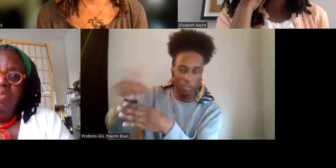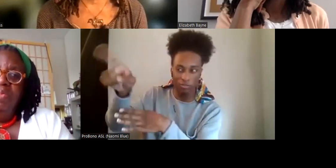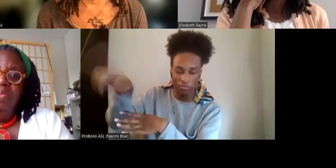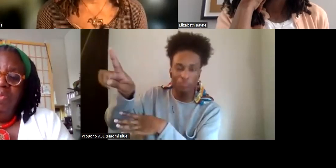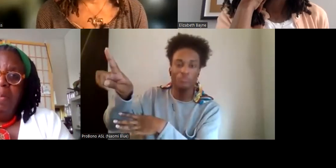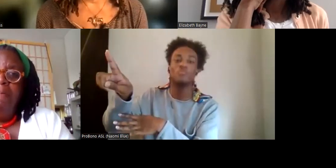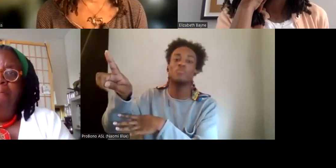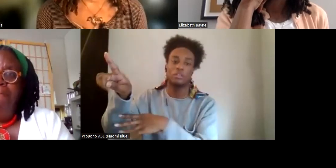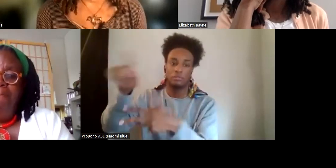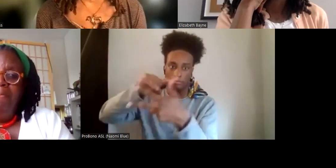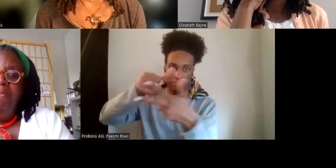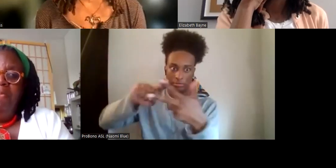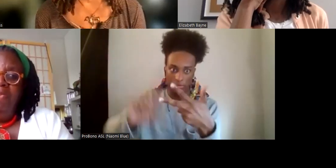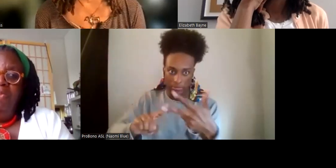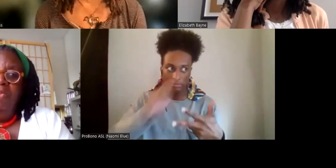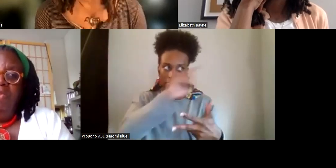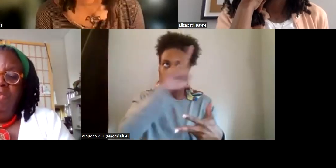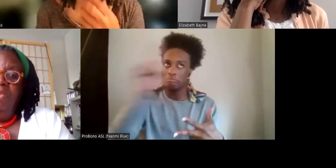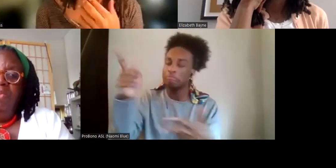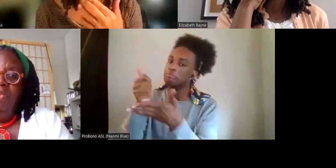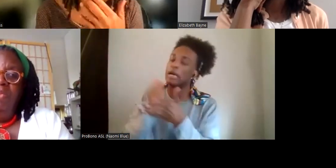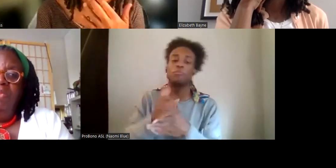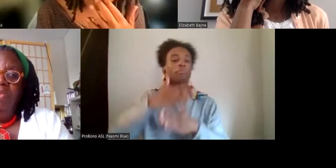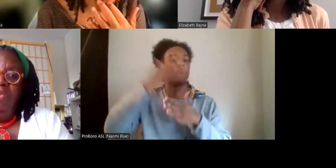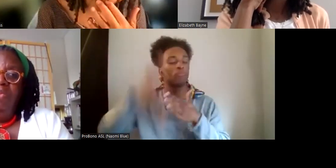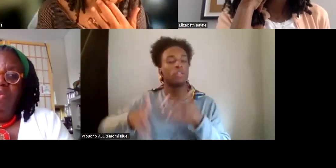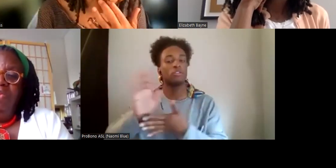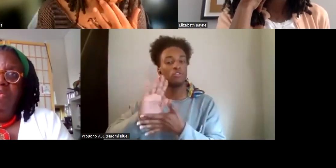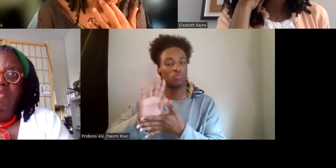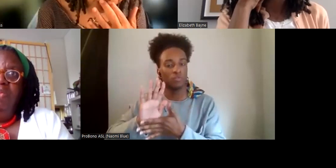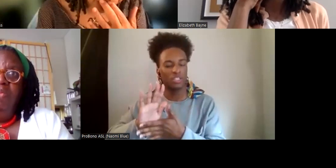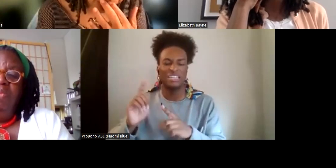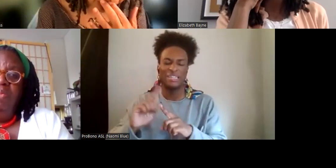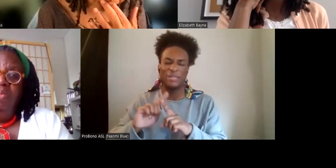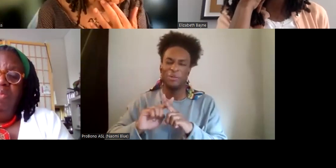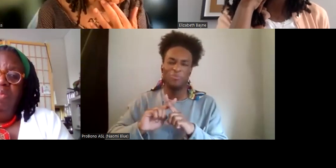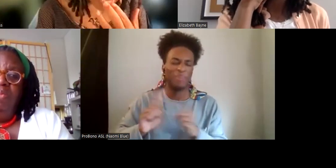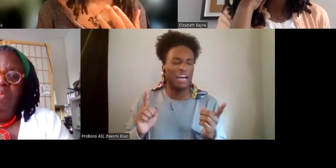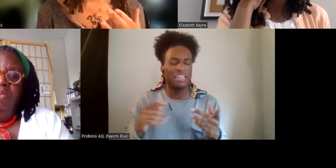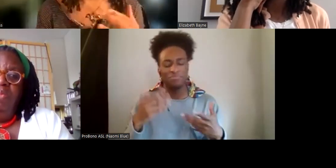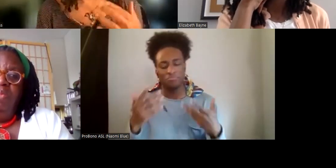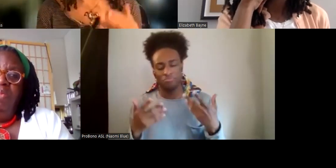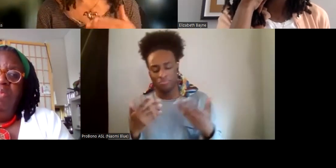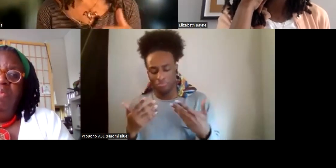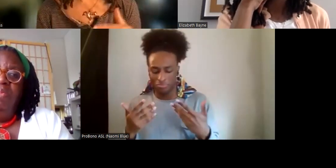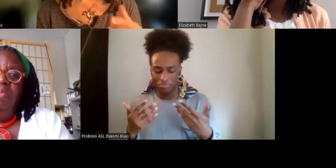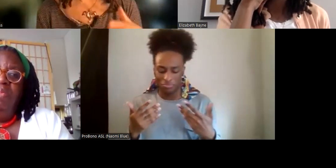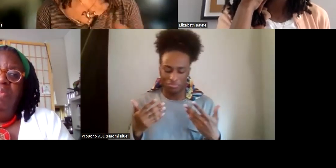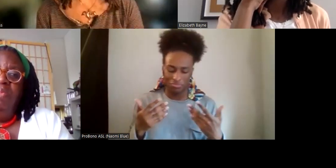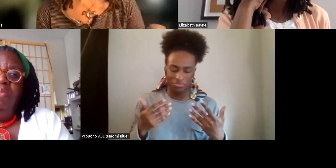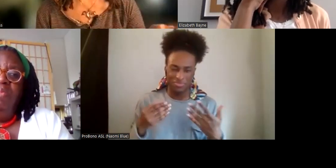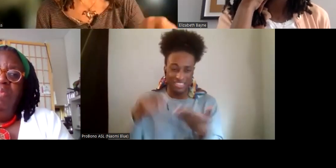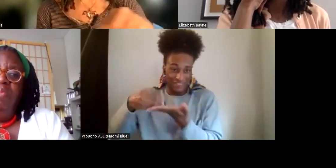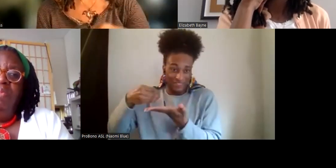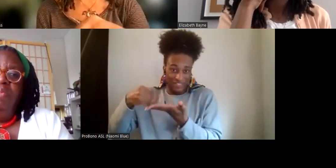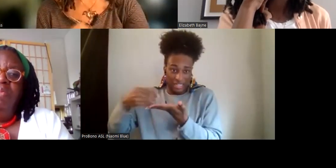line. But a lot of it is a lot of it is how are Black women